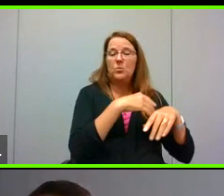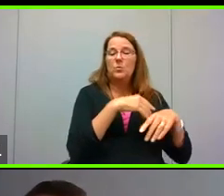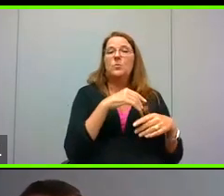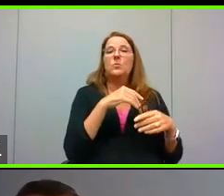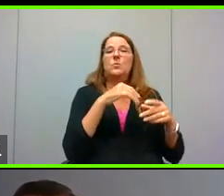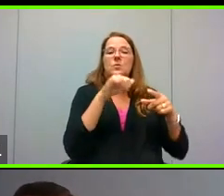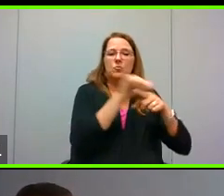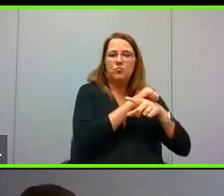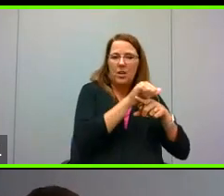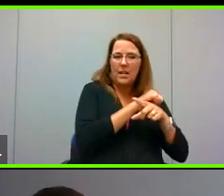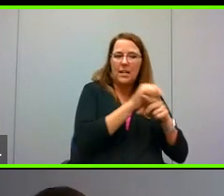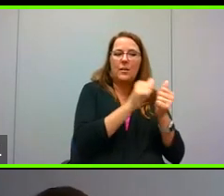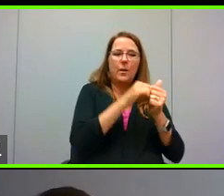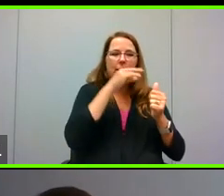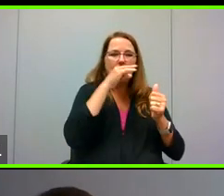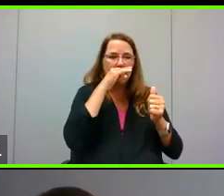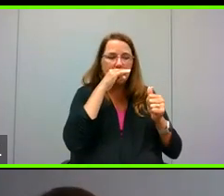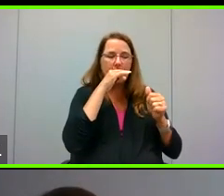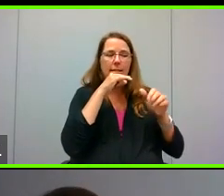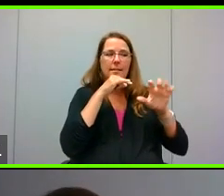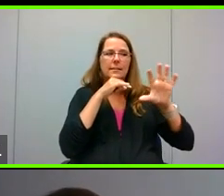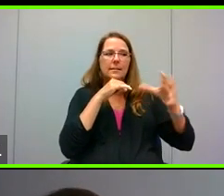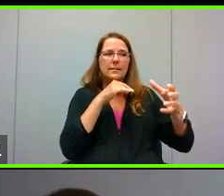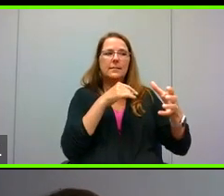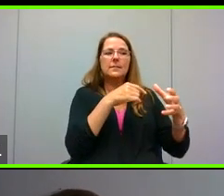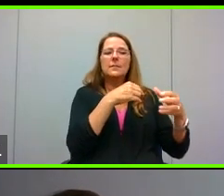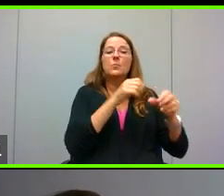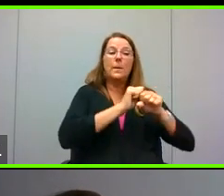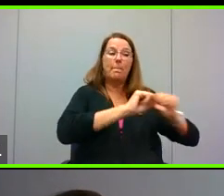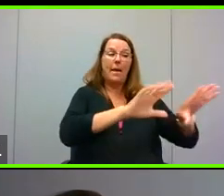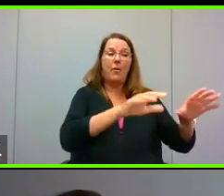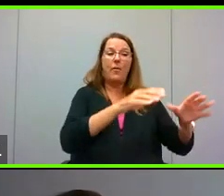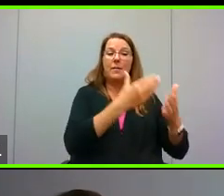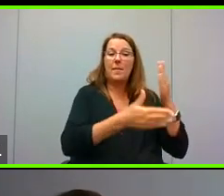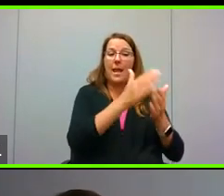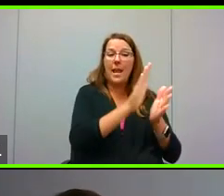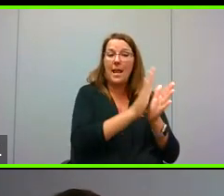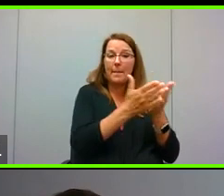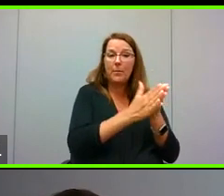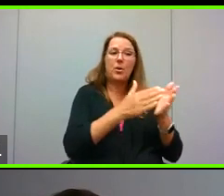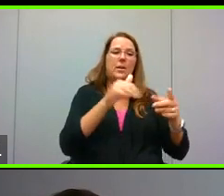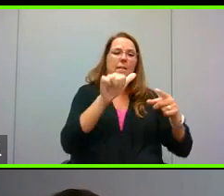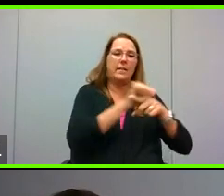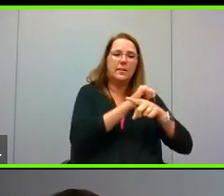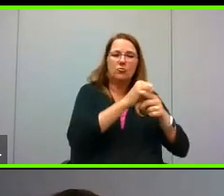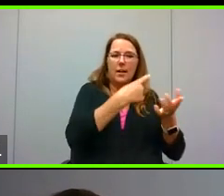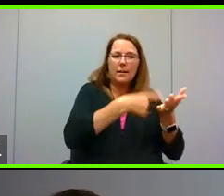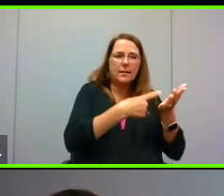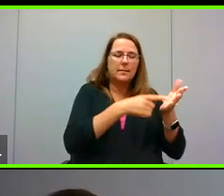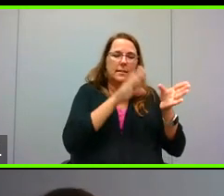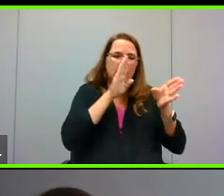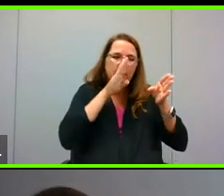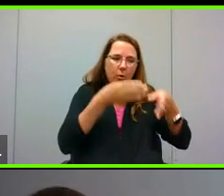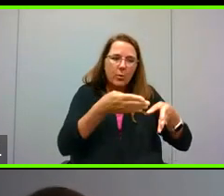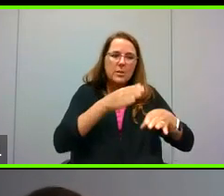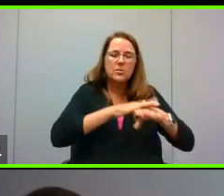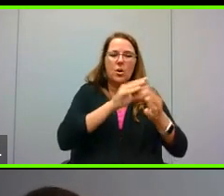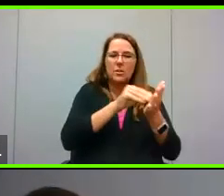training where the kids get mailed a handbook to go through, and the training is very geared towards students